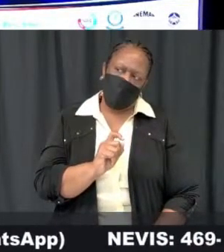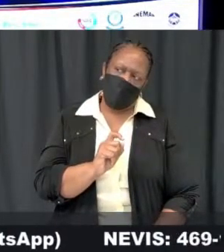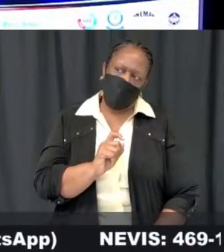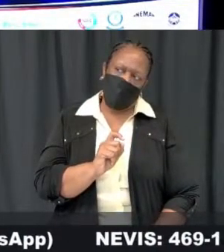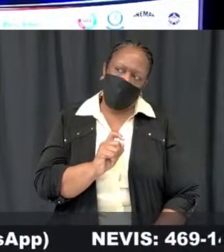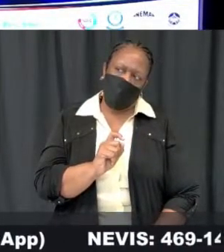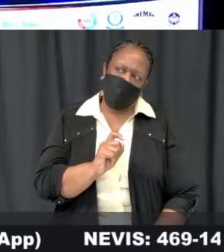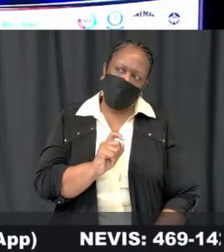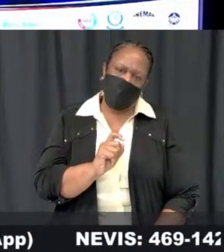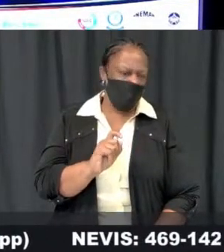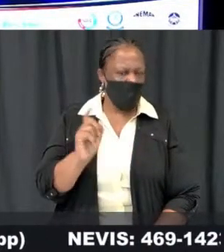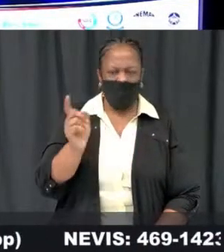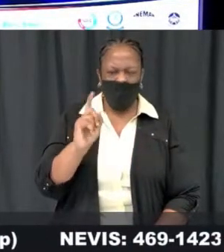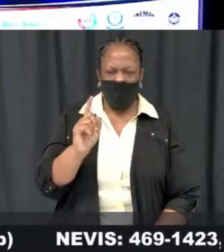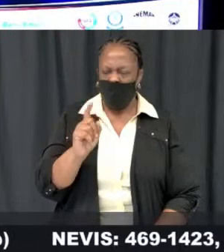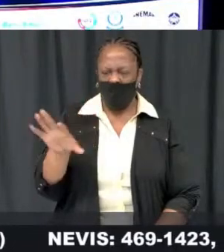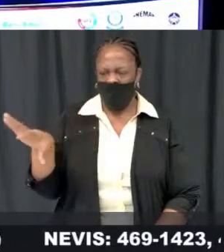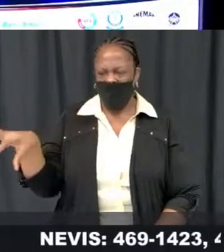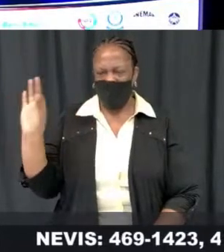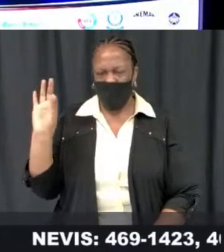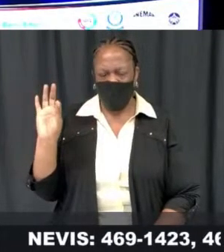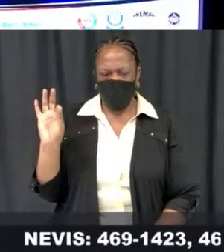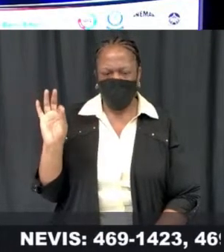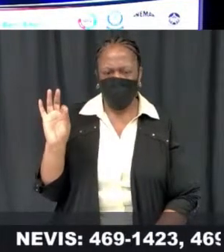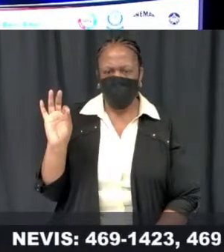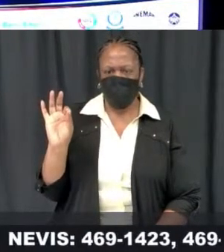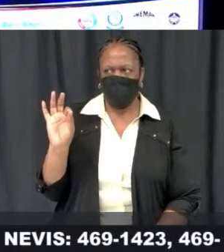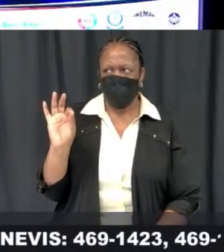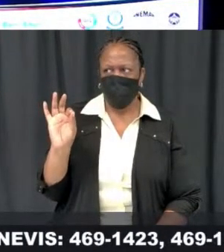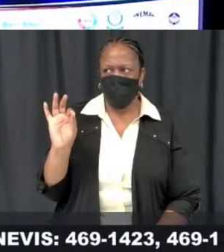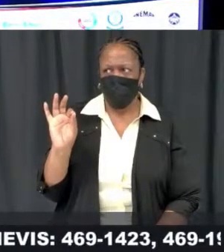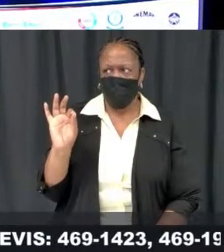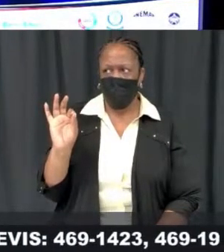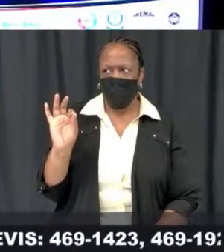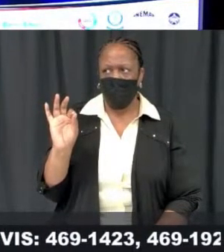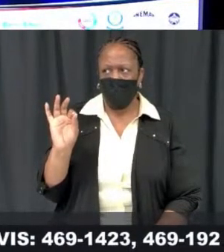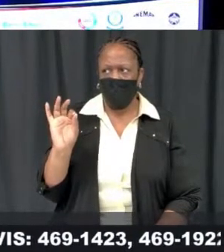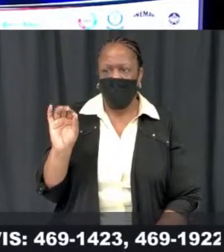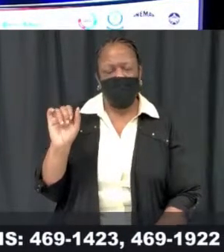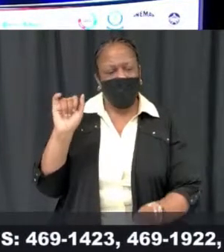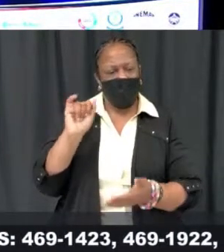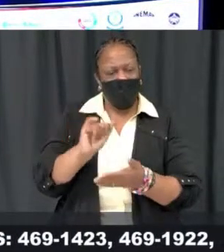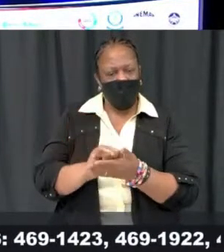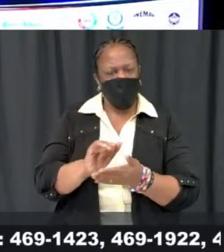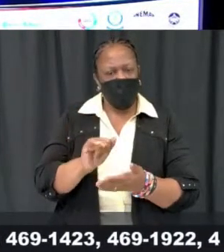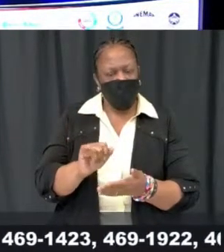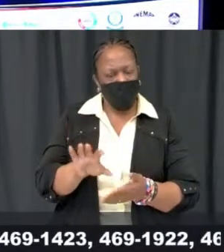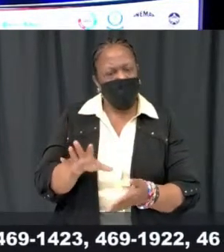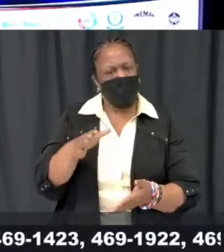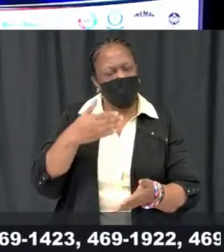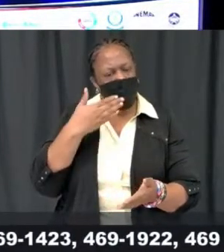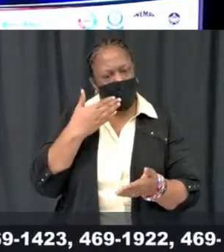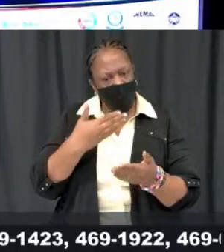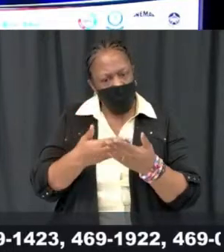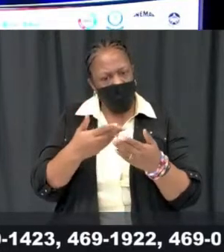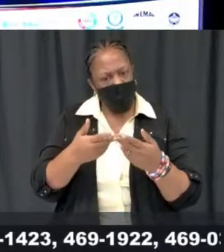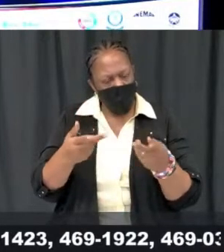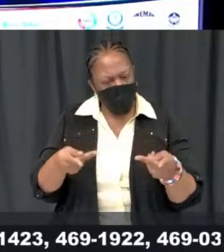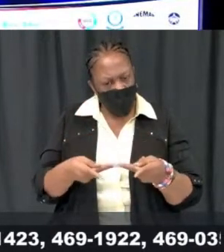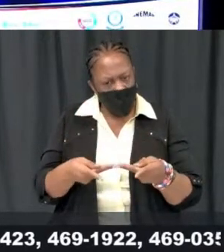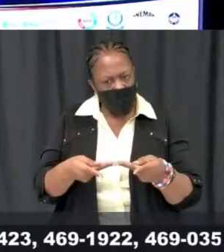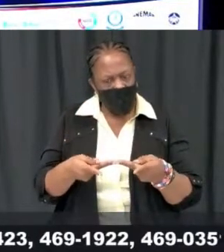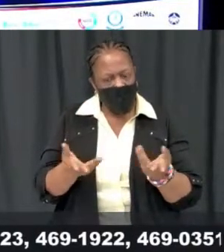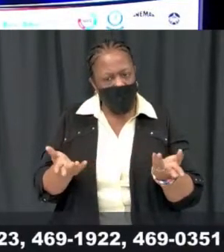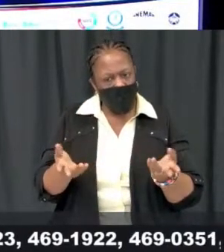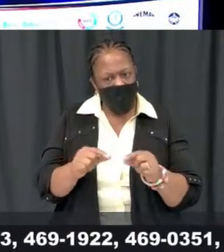Where did this information come from? Is it from an official organization? And when people